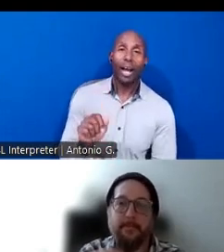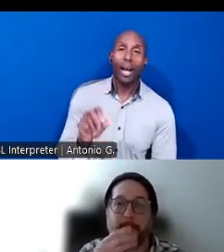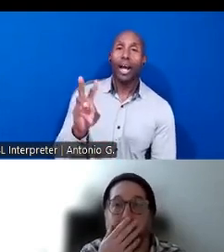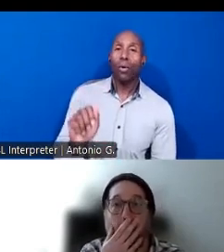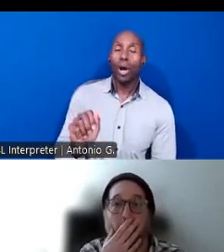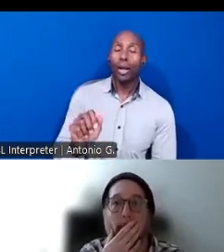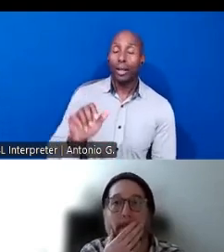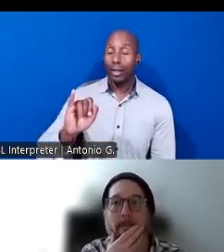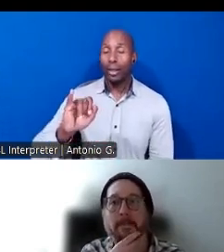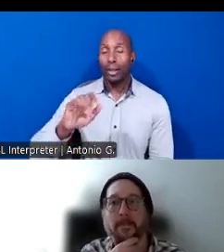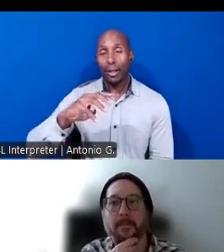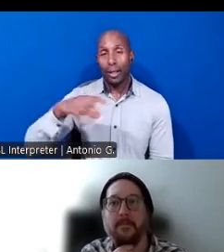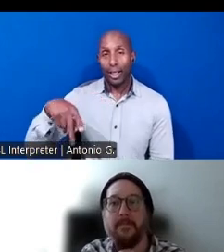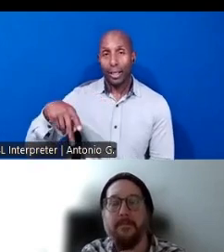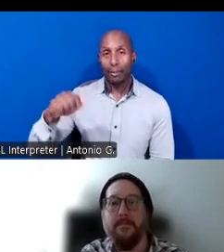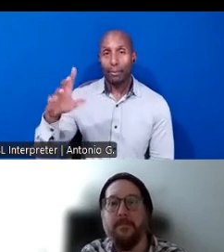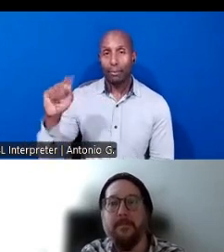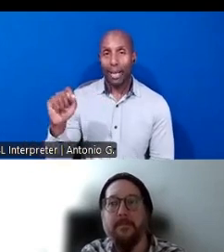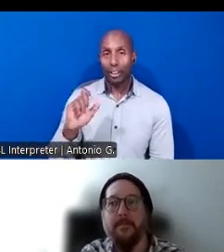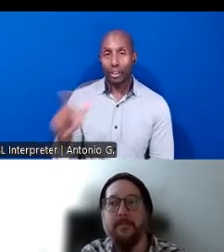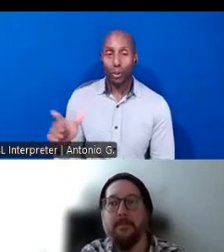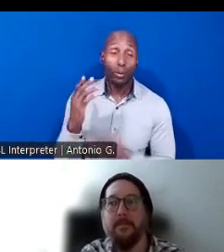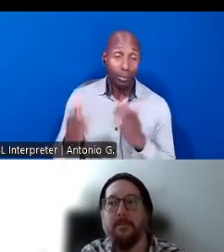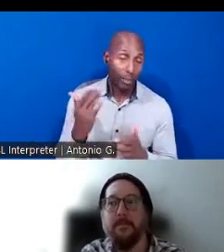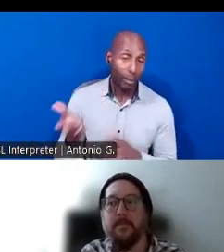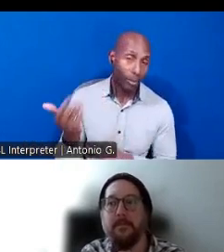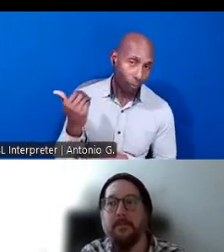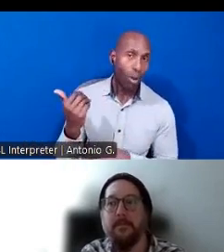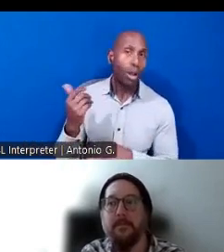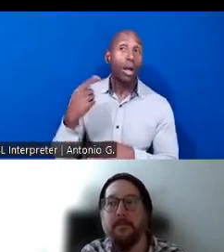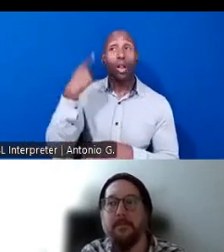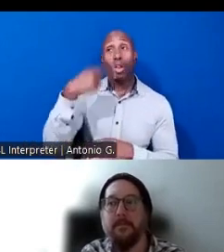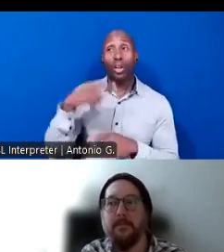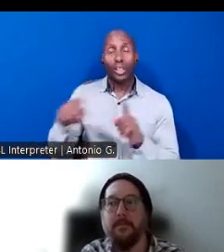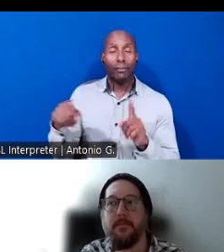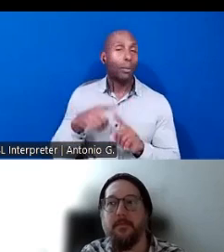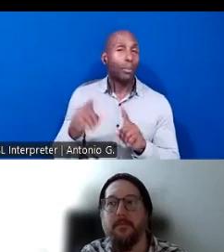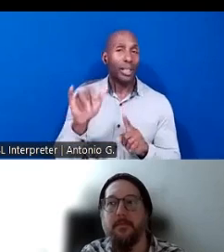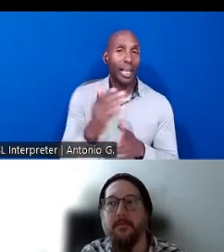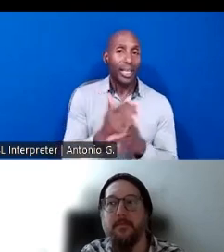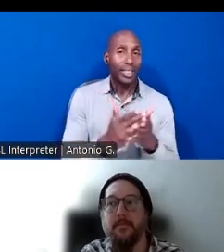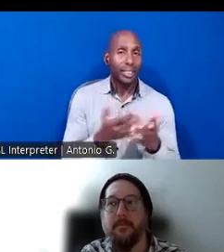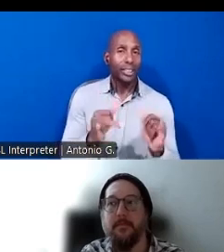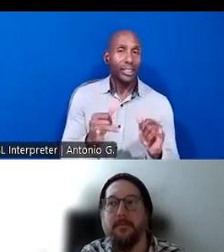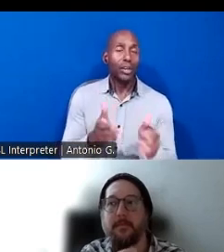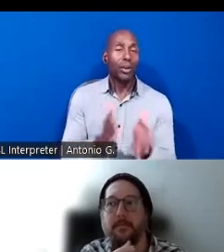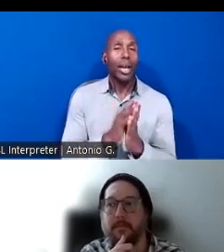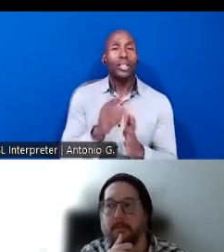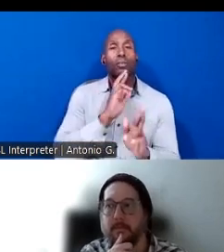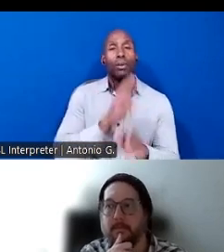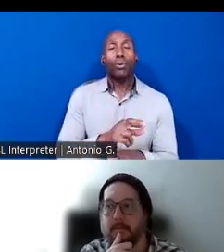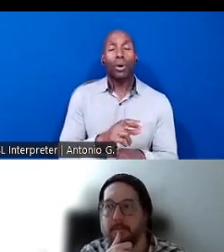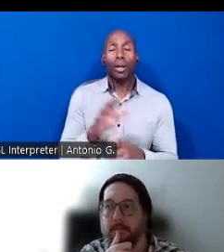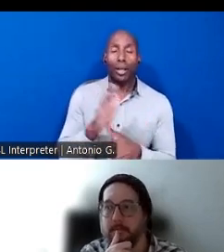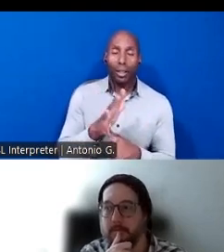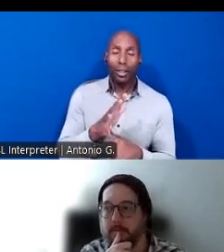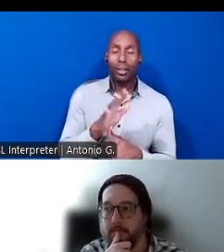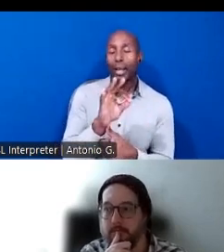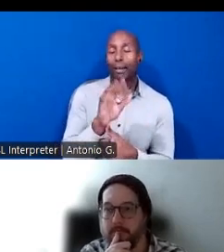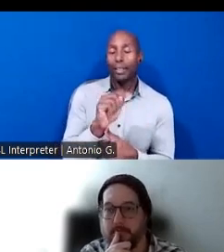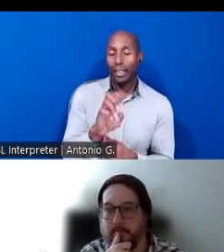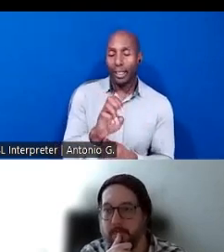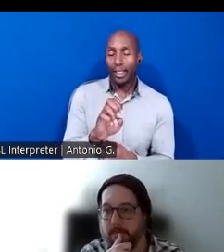bit different than in the past, but the staff section is still asking you to report FTEs. And so you'll just be filling